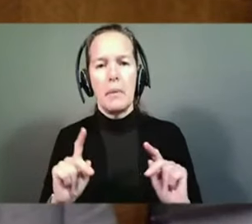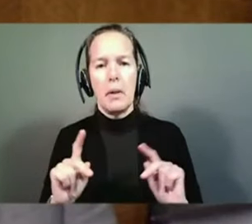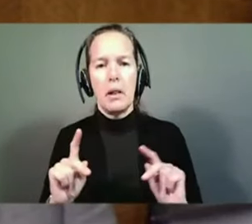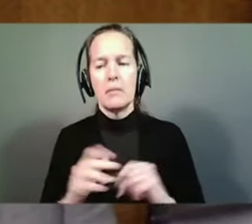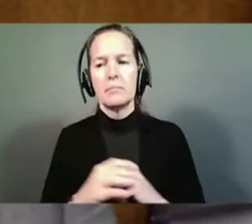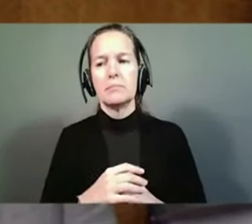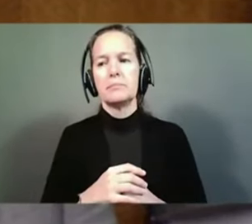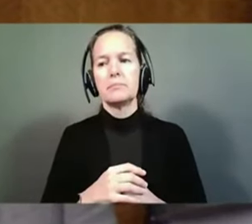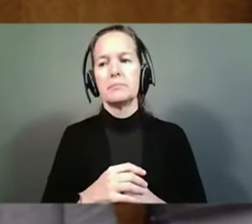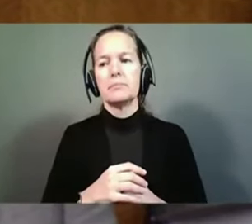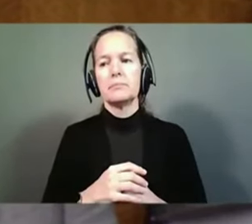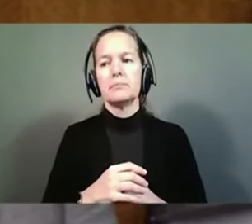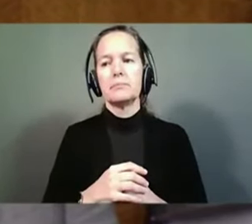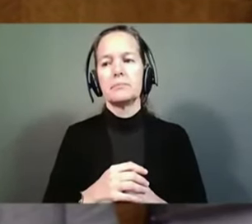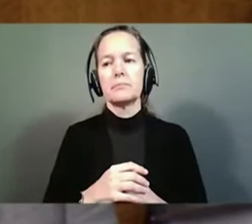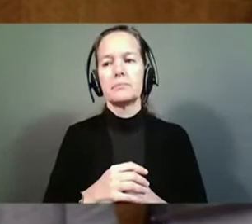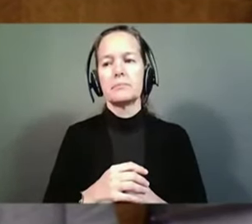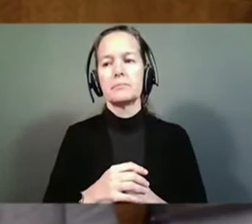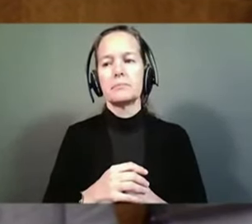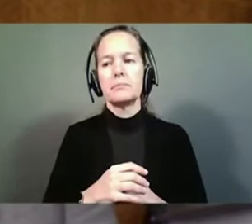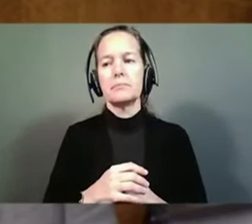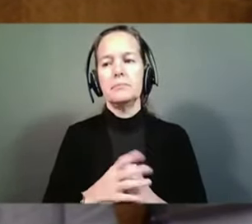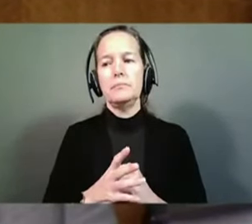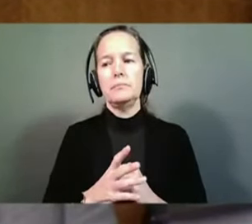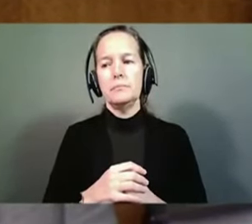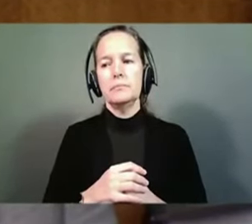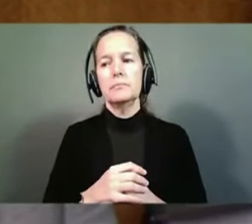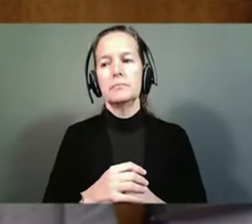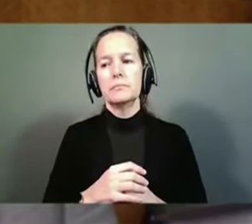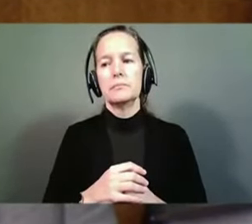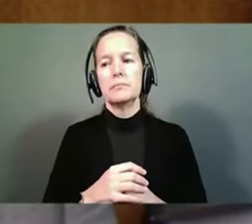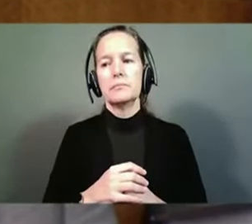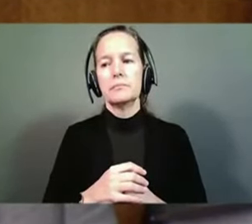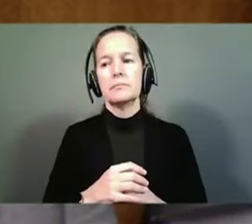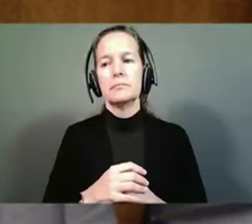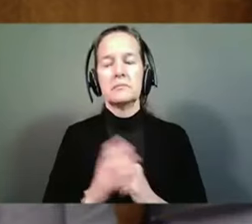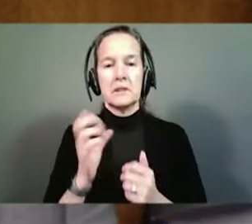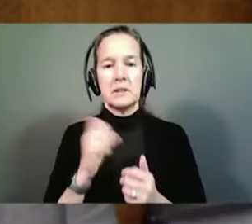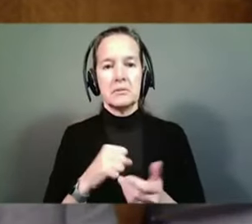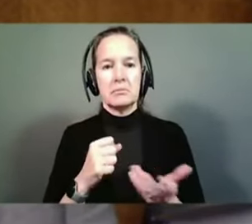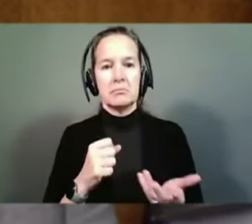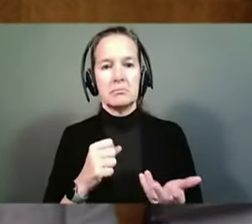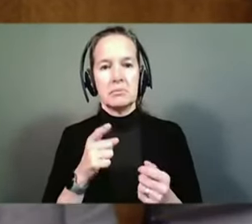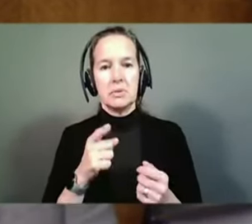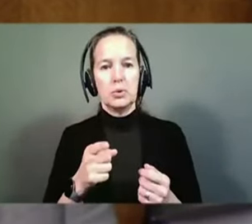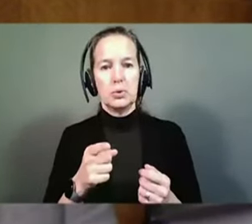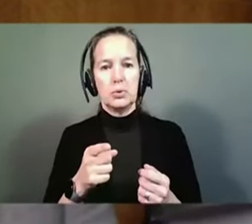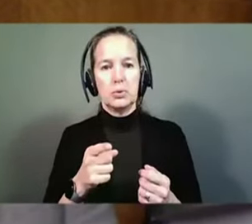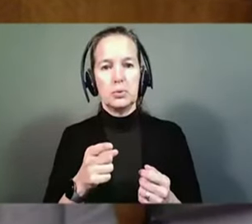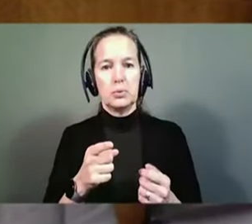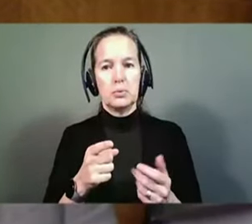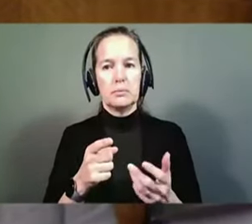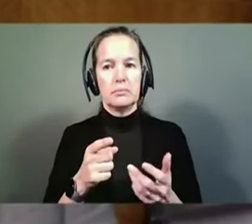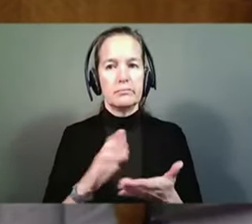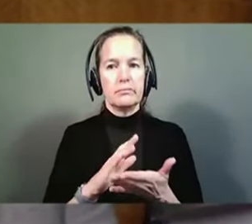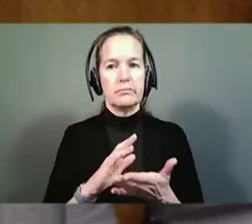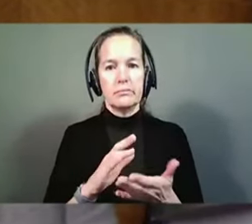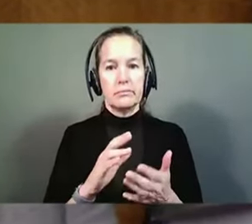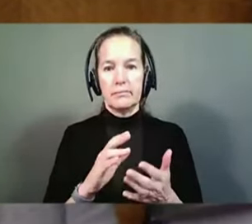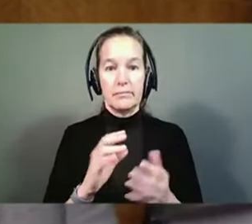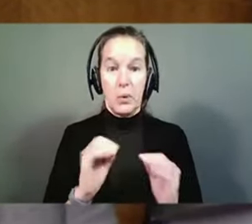I guess you have, not by choice, become somewhat of an expert on COVID and young people. Can